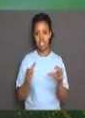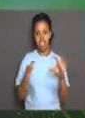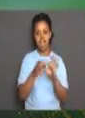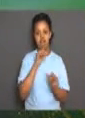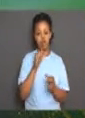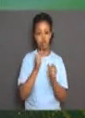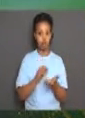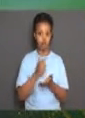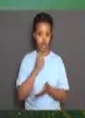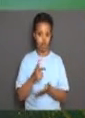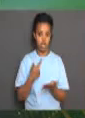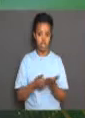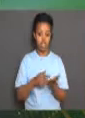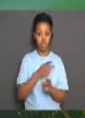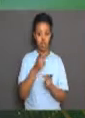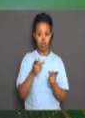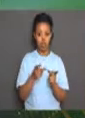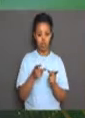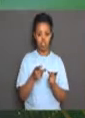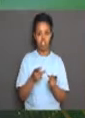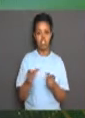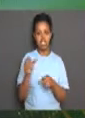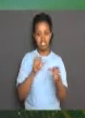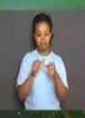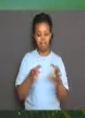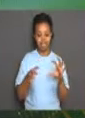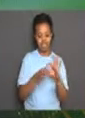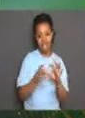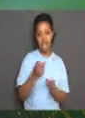These areas will not bind together.